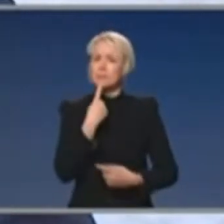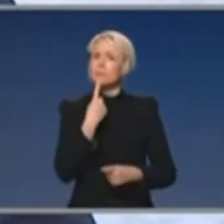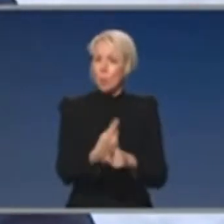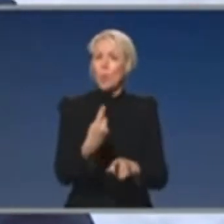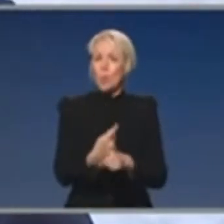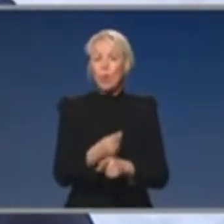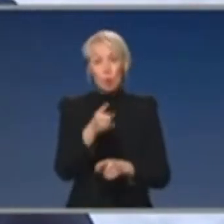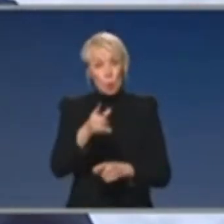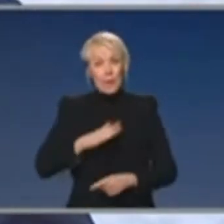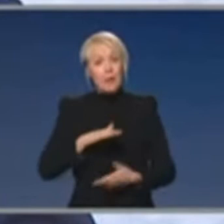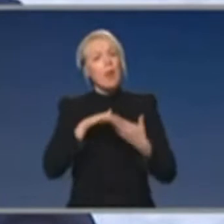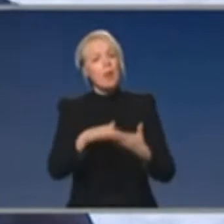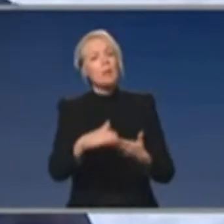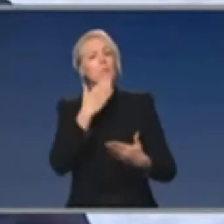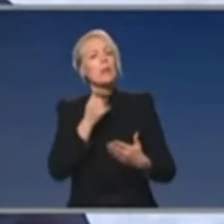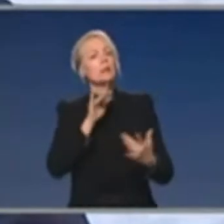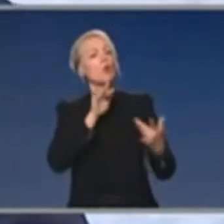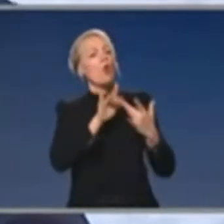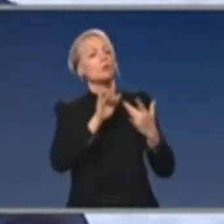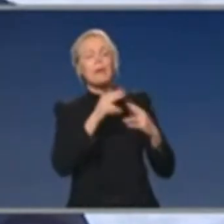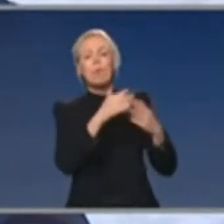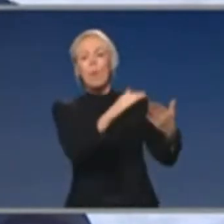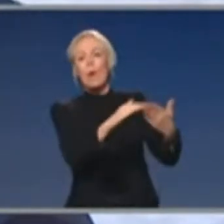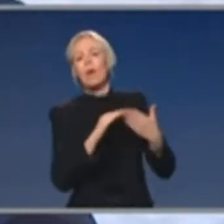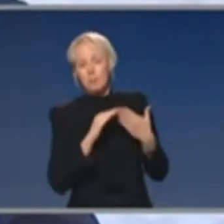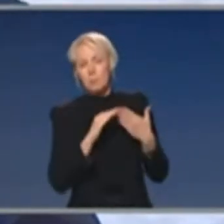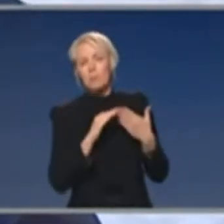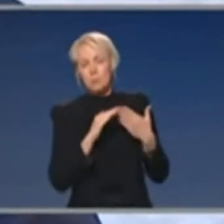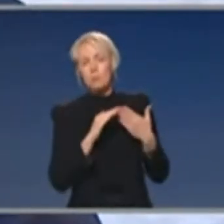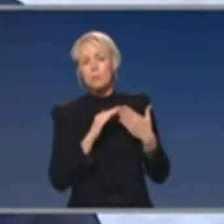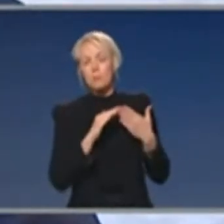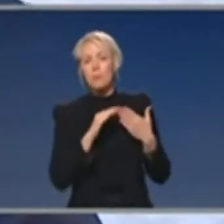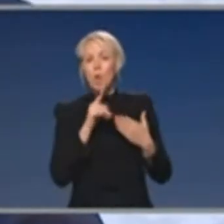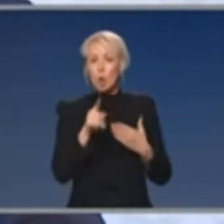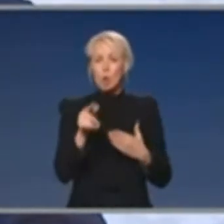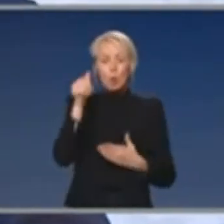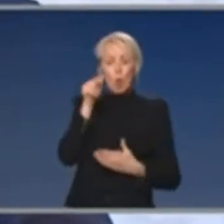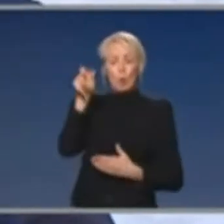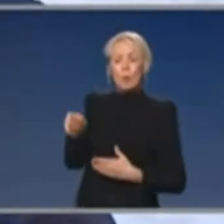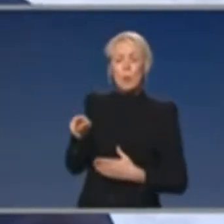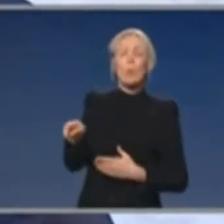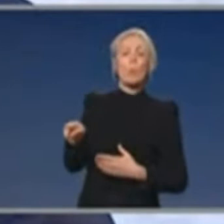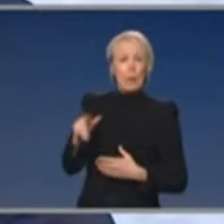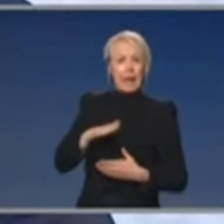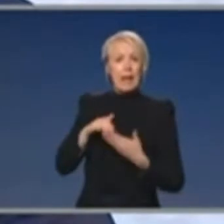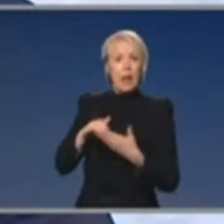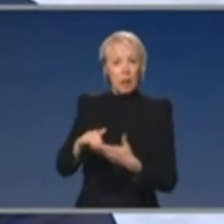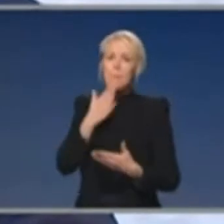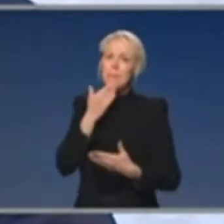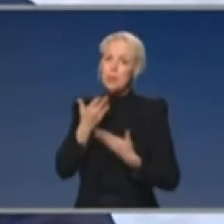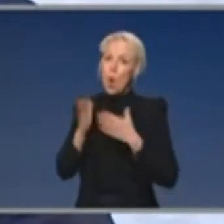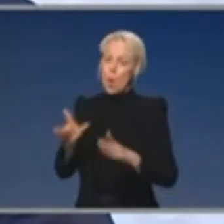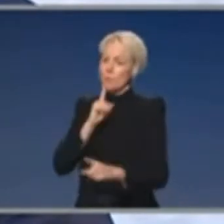Help is there, support is there, additional support is being provided. If you're aware of someone who may need help, talk to them about